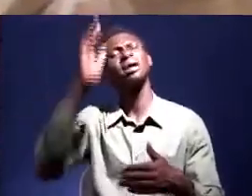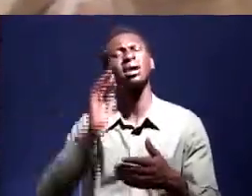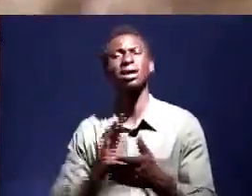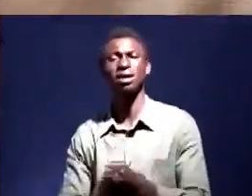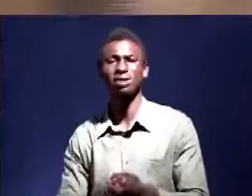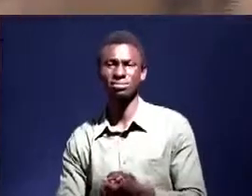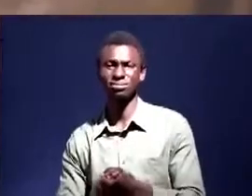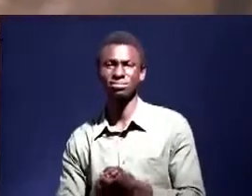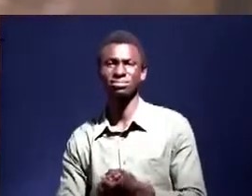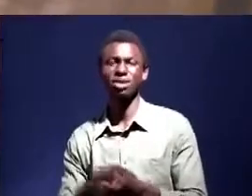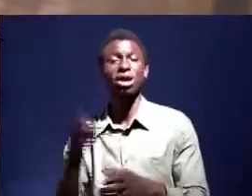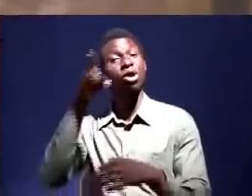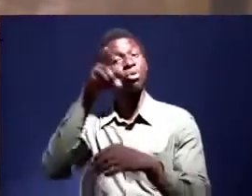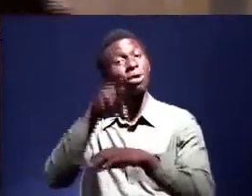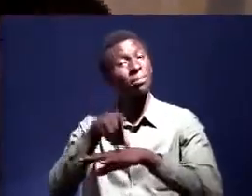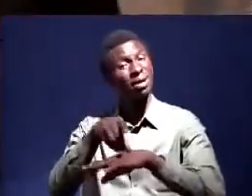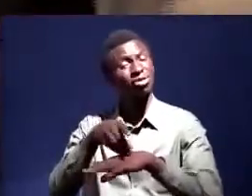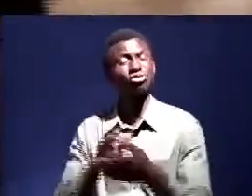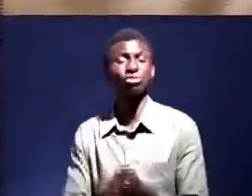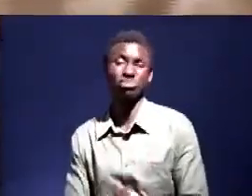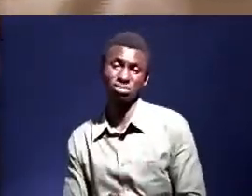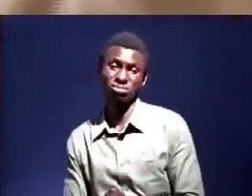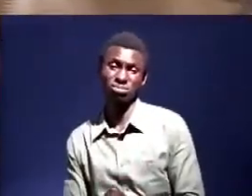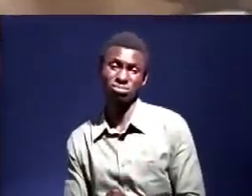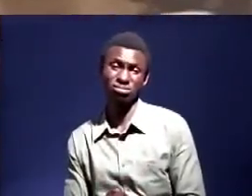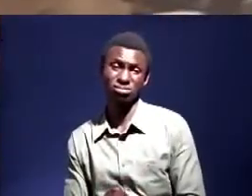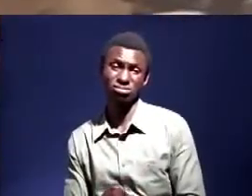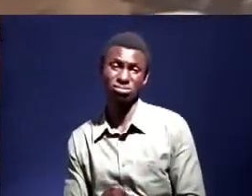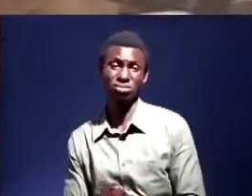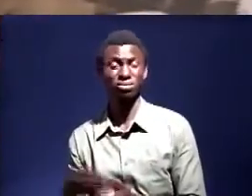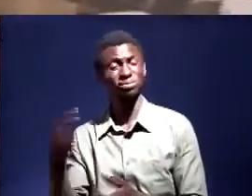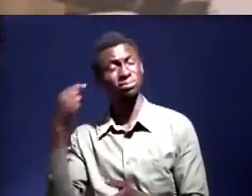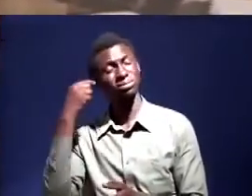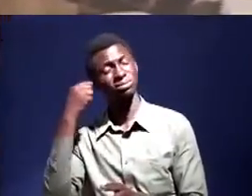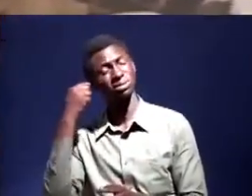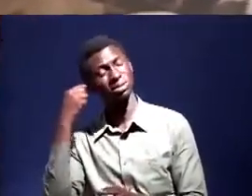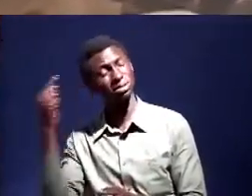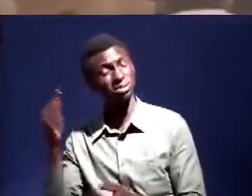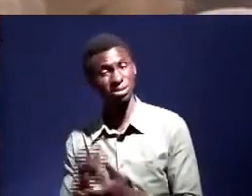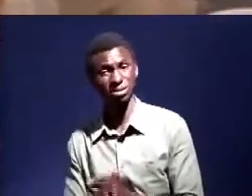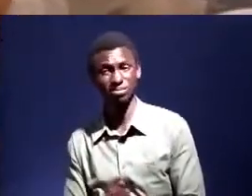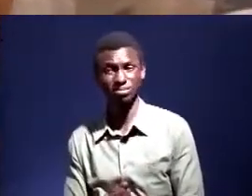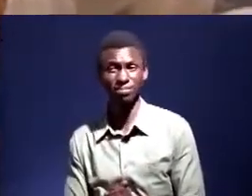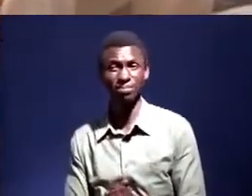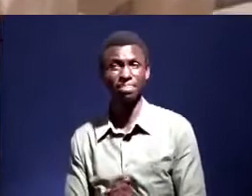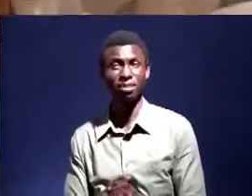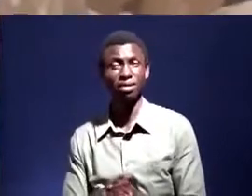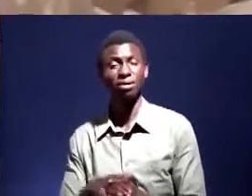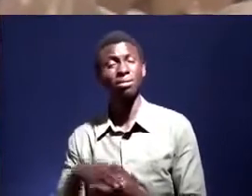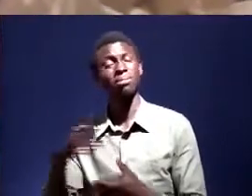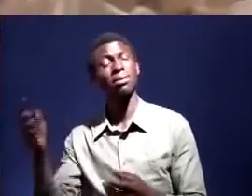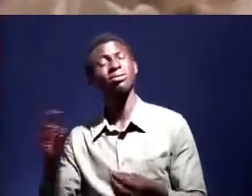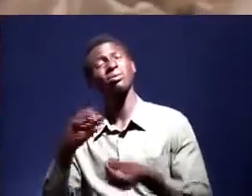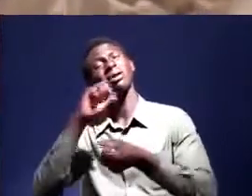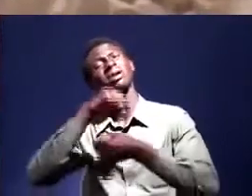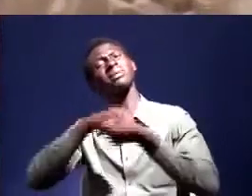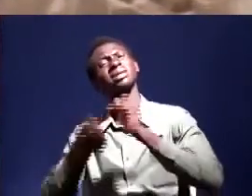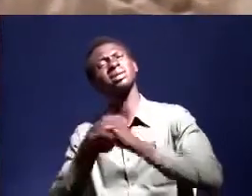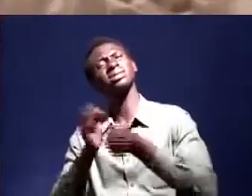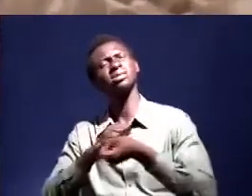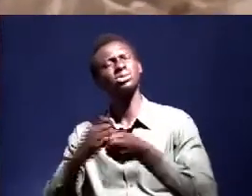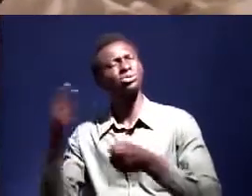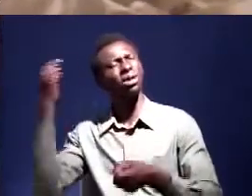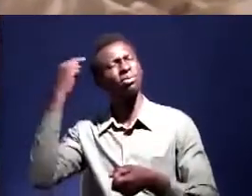They had to operate on his brain. Ilipasa wapasue ubongo wake. They cut his skull. Wakafungua fuvu